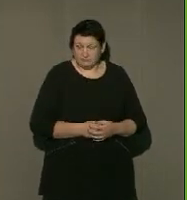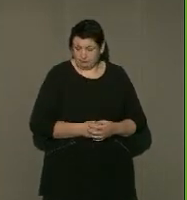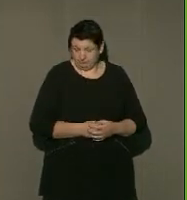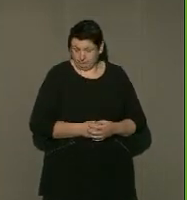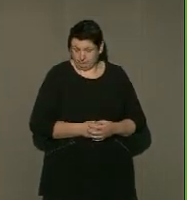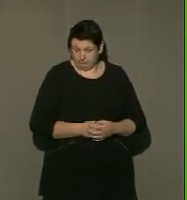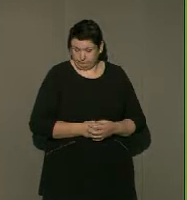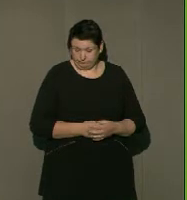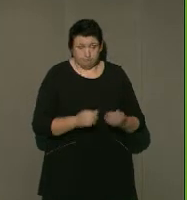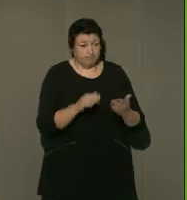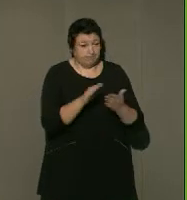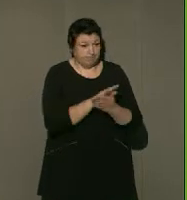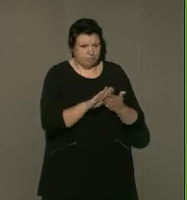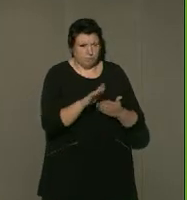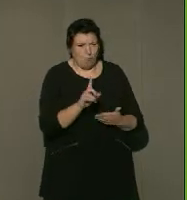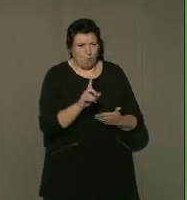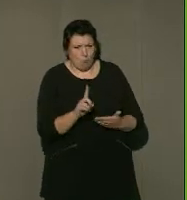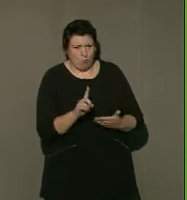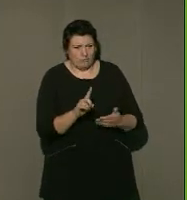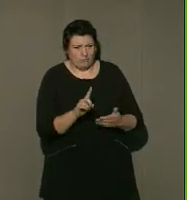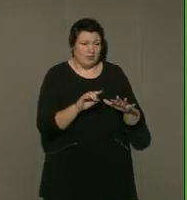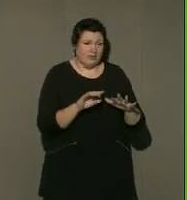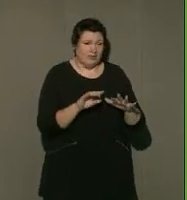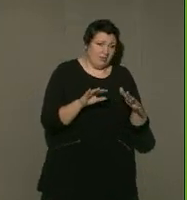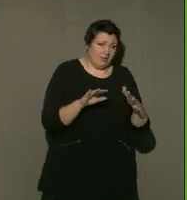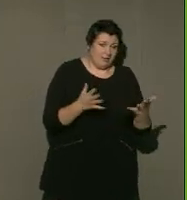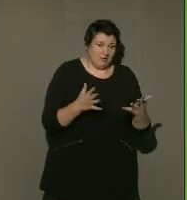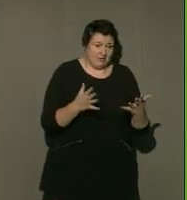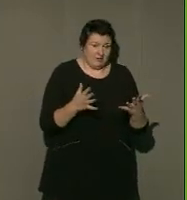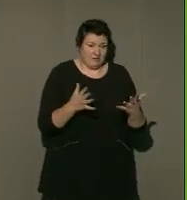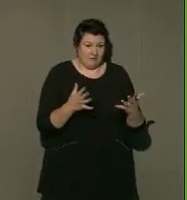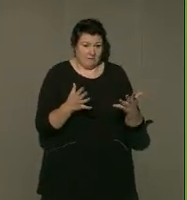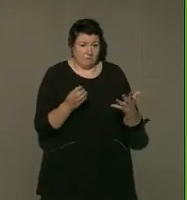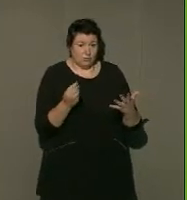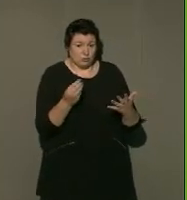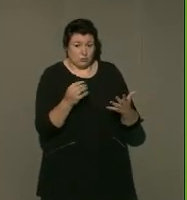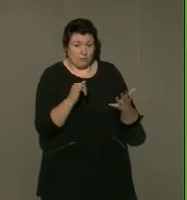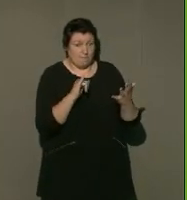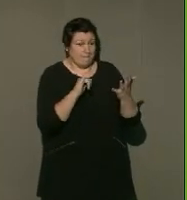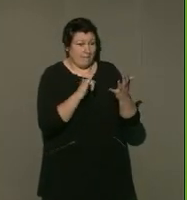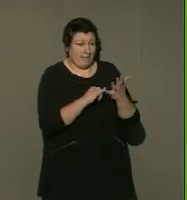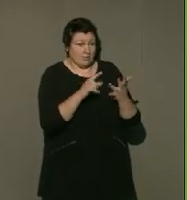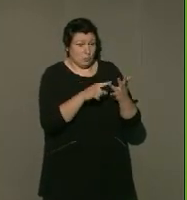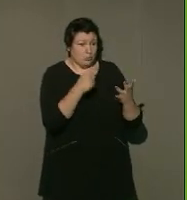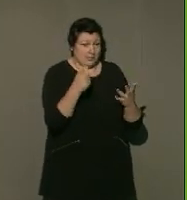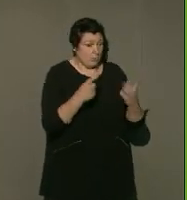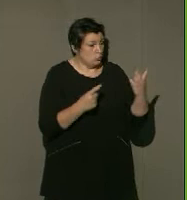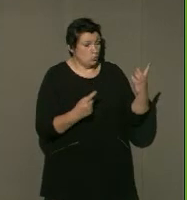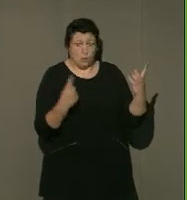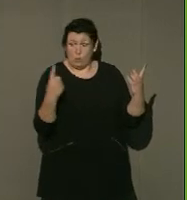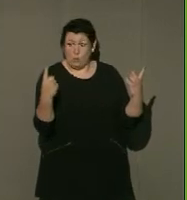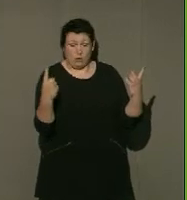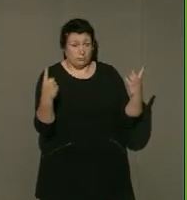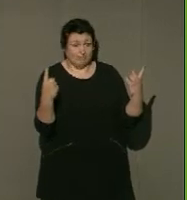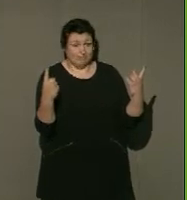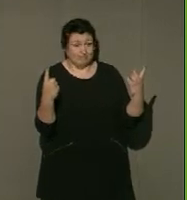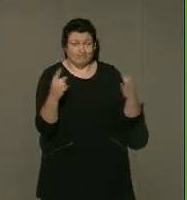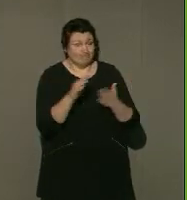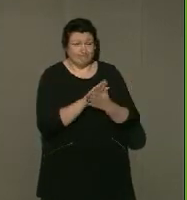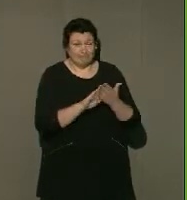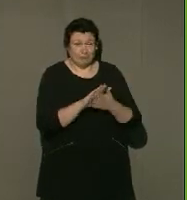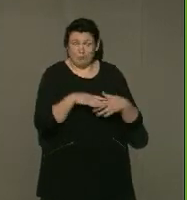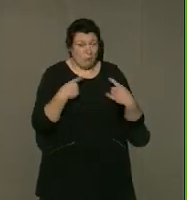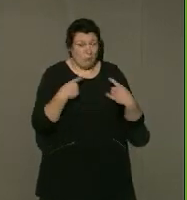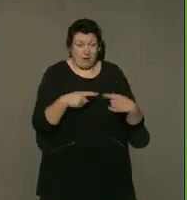that essentially meant was that if a vote of the remaining members of SOC was 2-1, that did not allow us to make